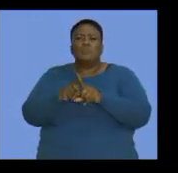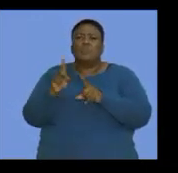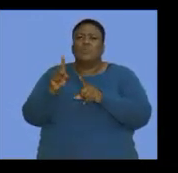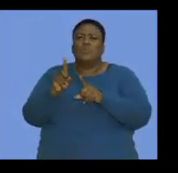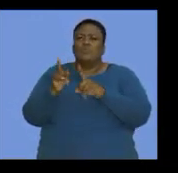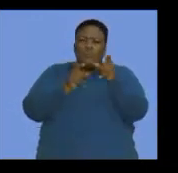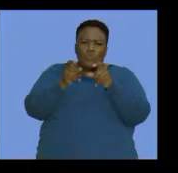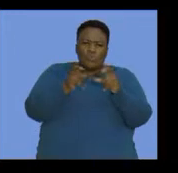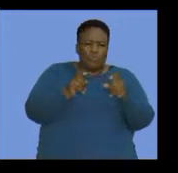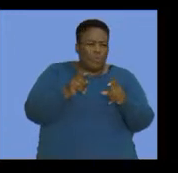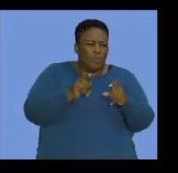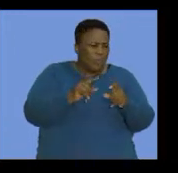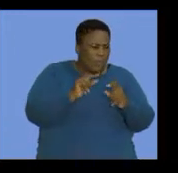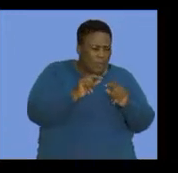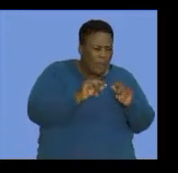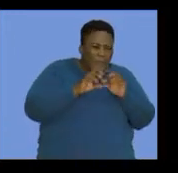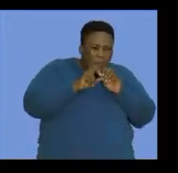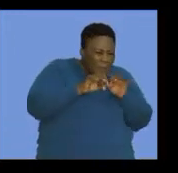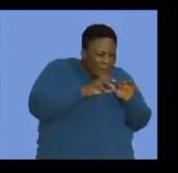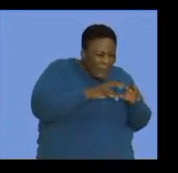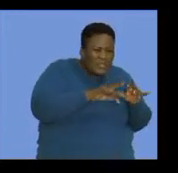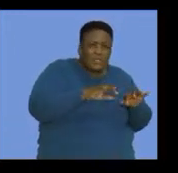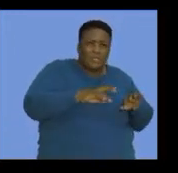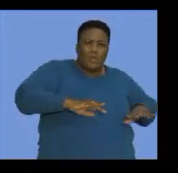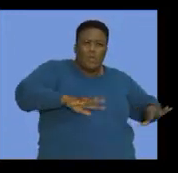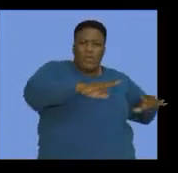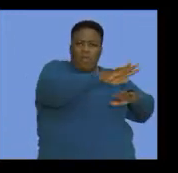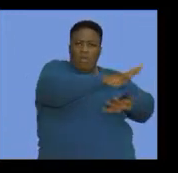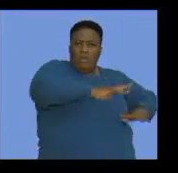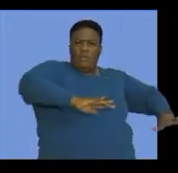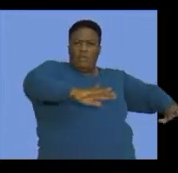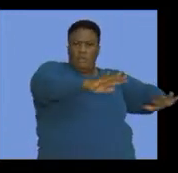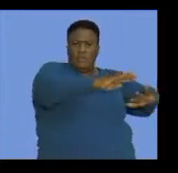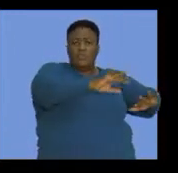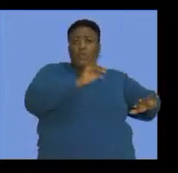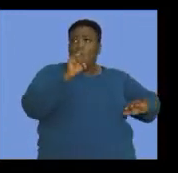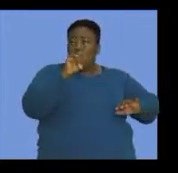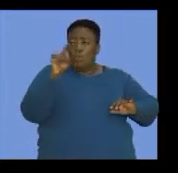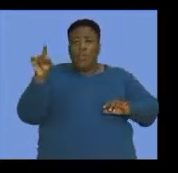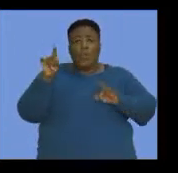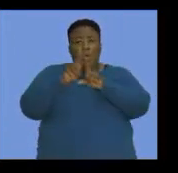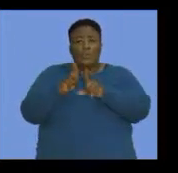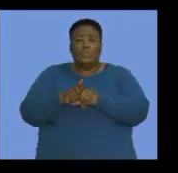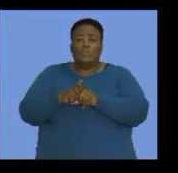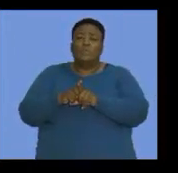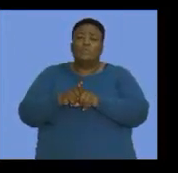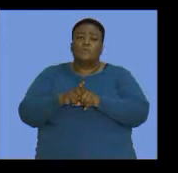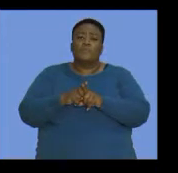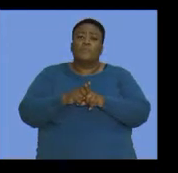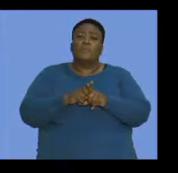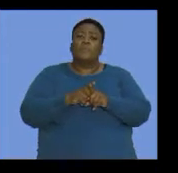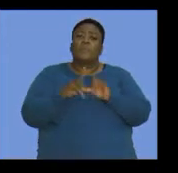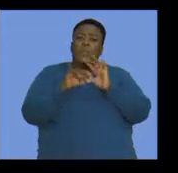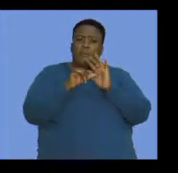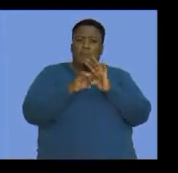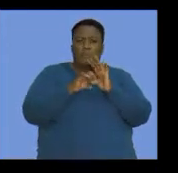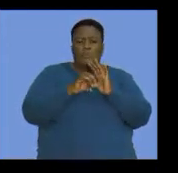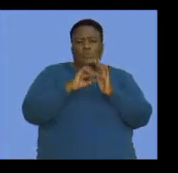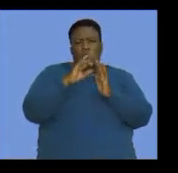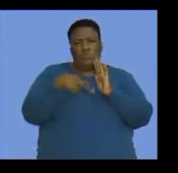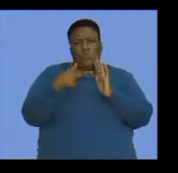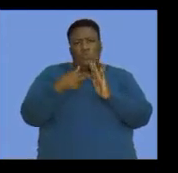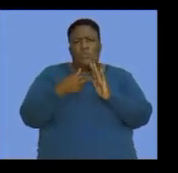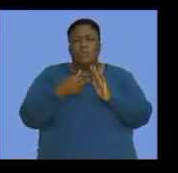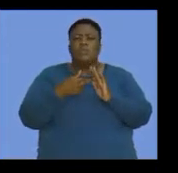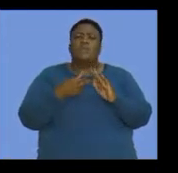pests that are in the fields. So those also play an important role. We will look at what happens when we poison our